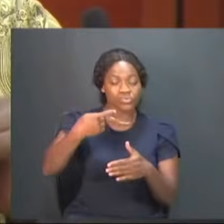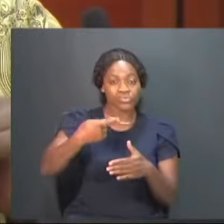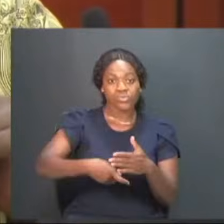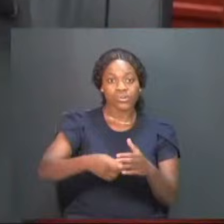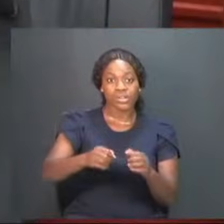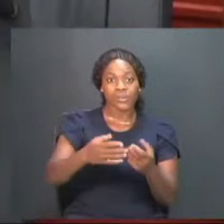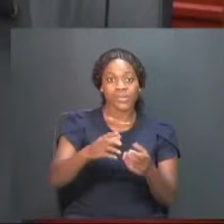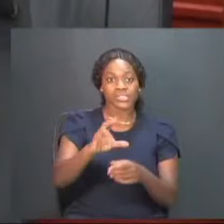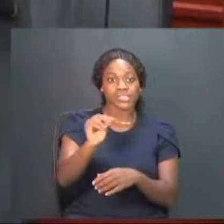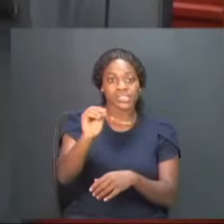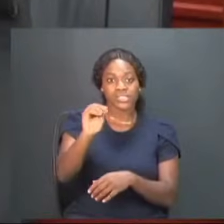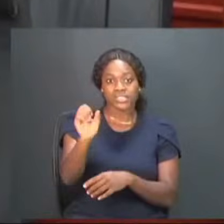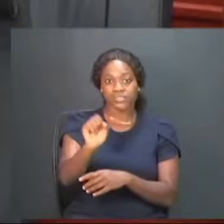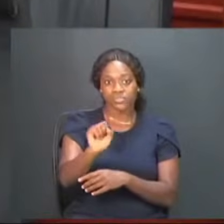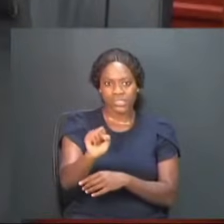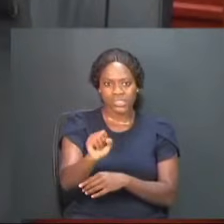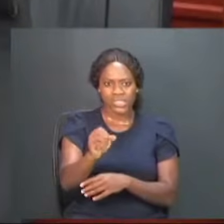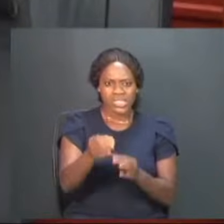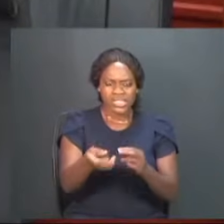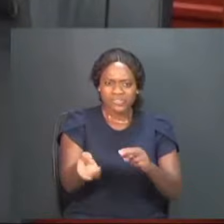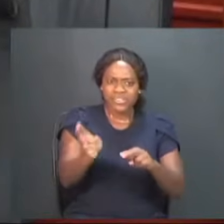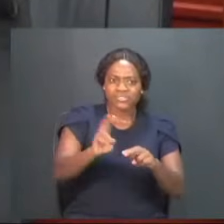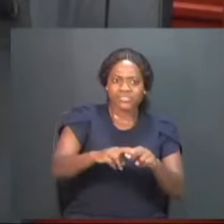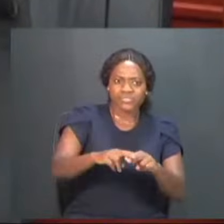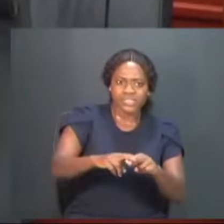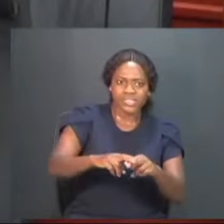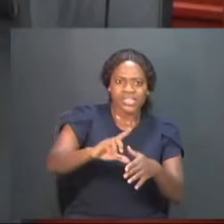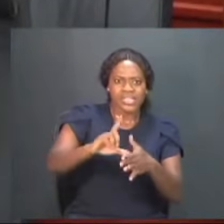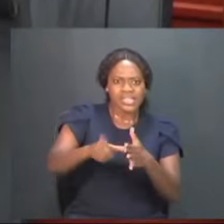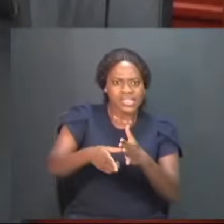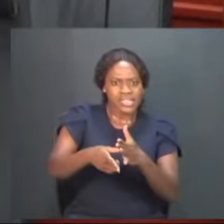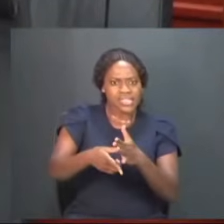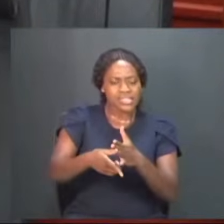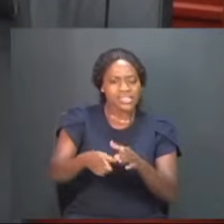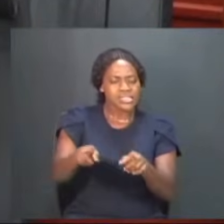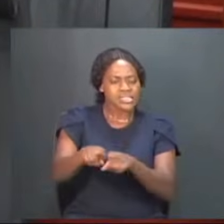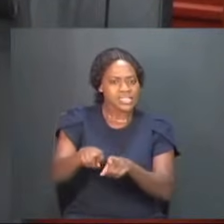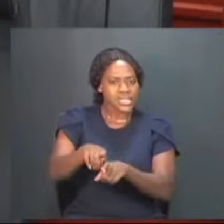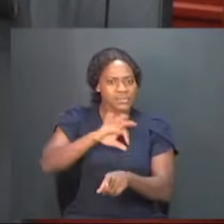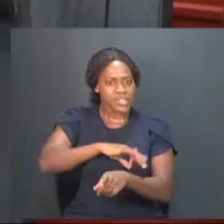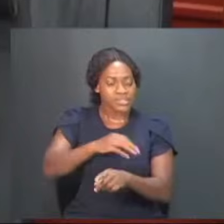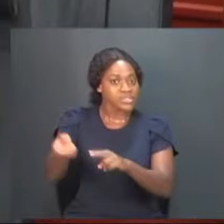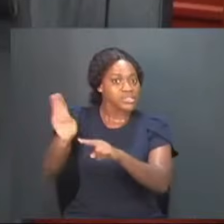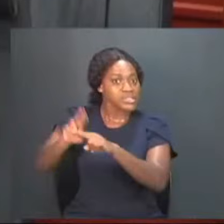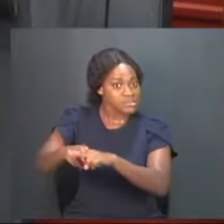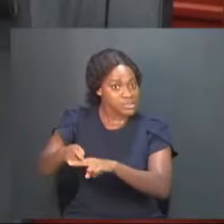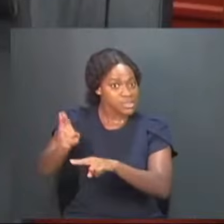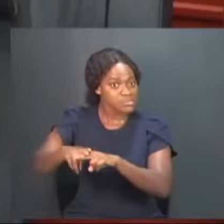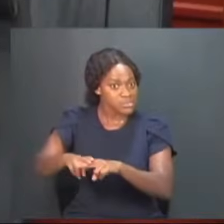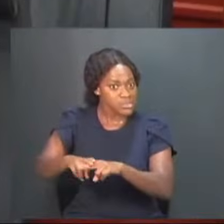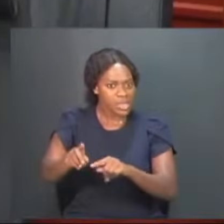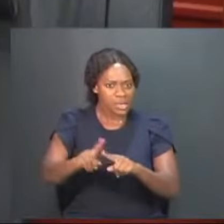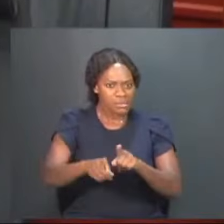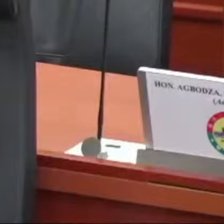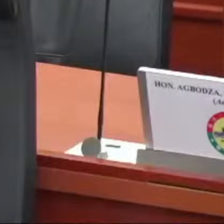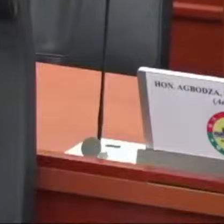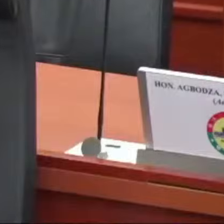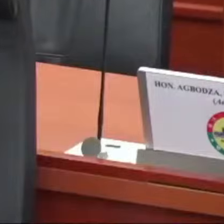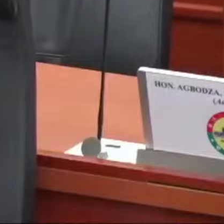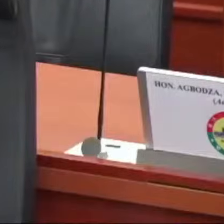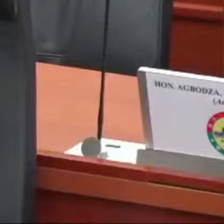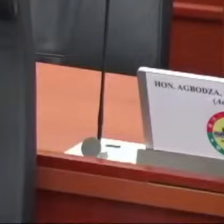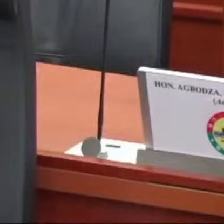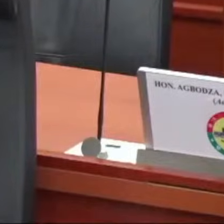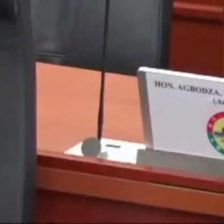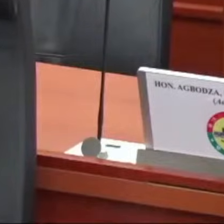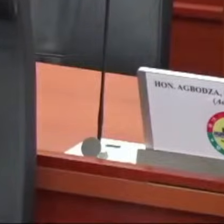to $200, we must be taking much, much higher. But because the agreements that come have